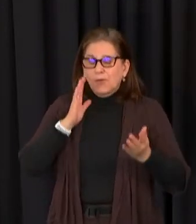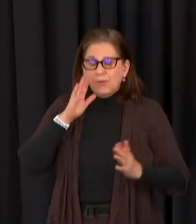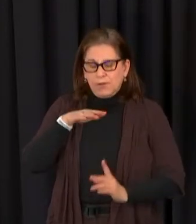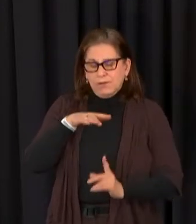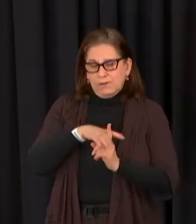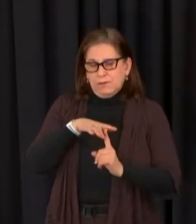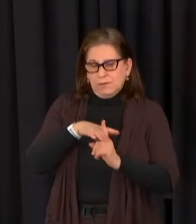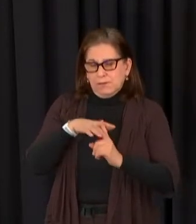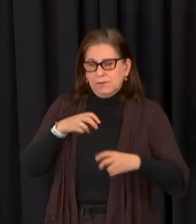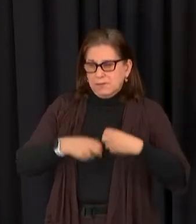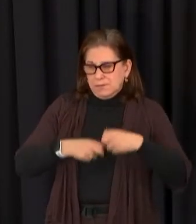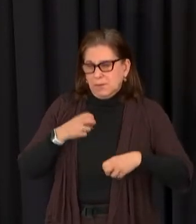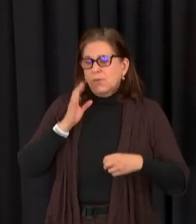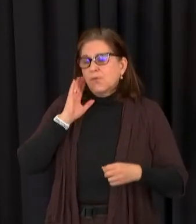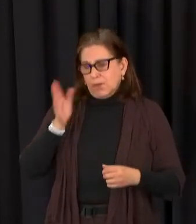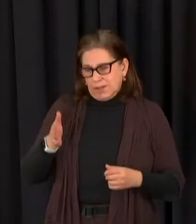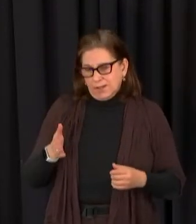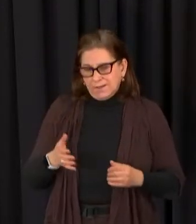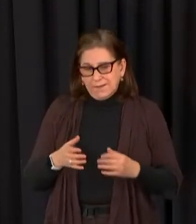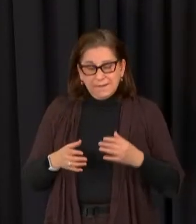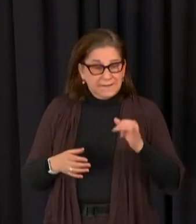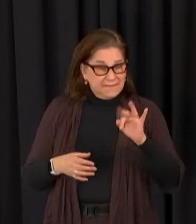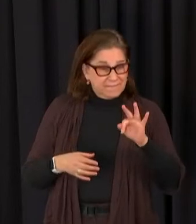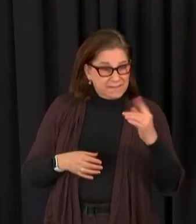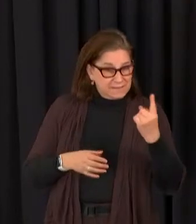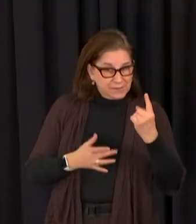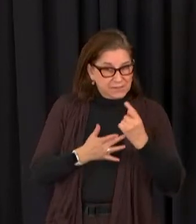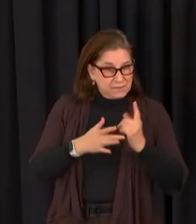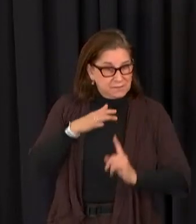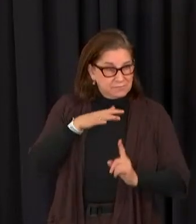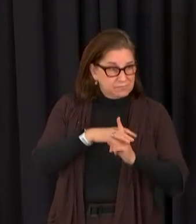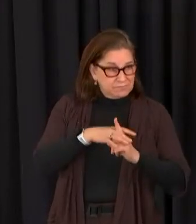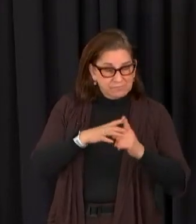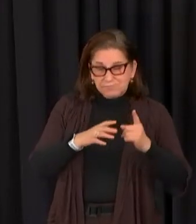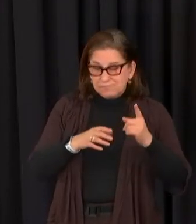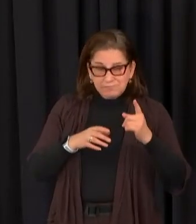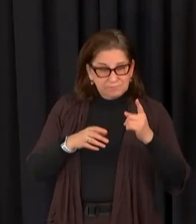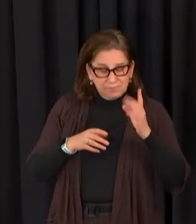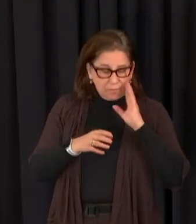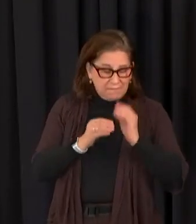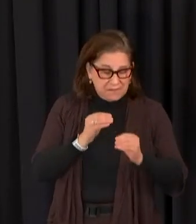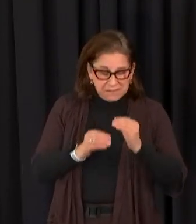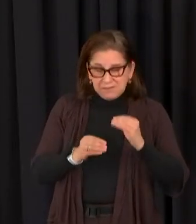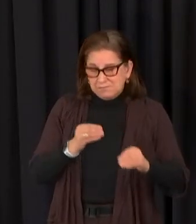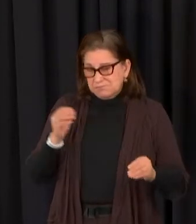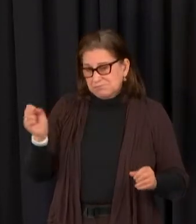that if we find something that doesn't work exactly right, we'll fix it. But this